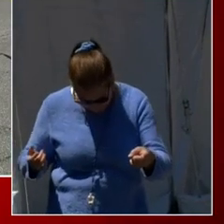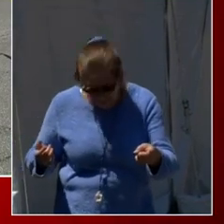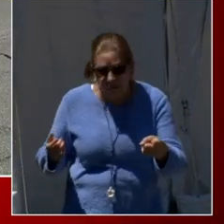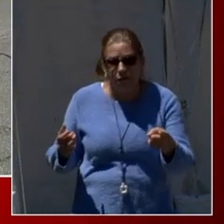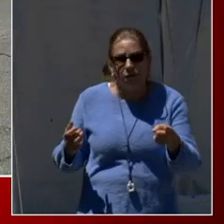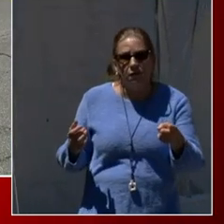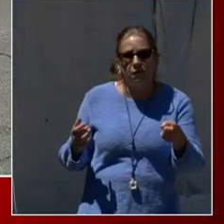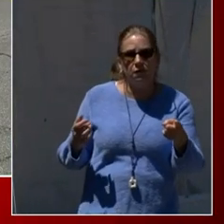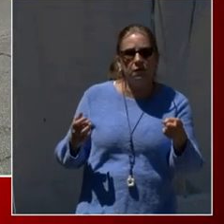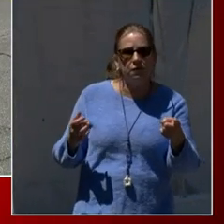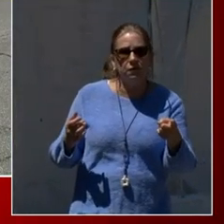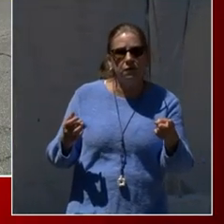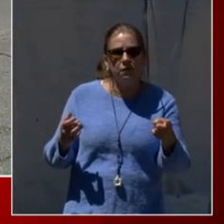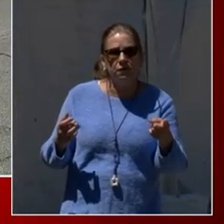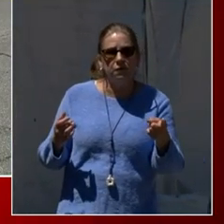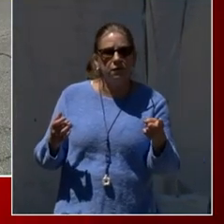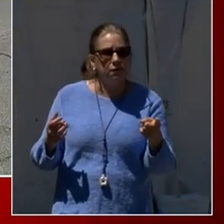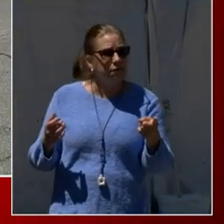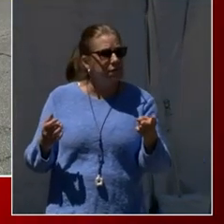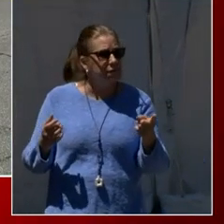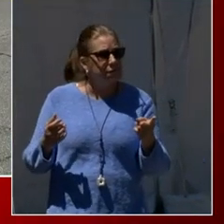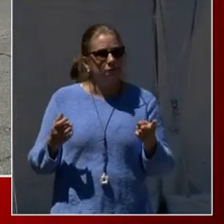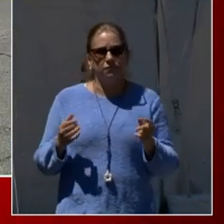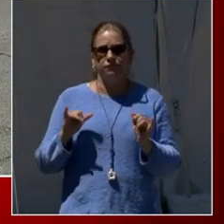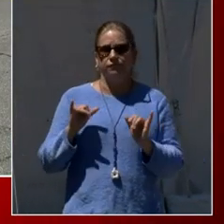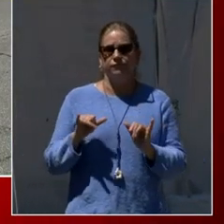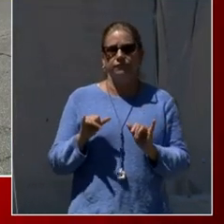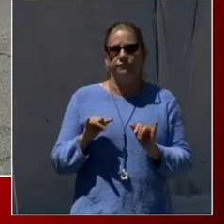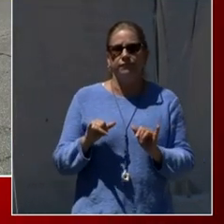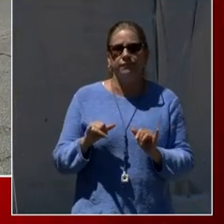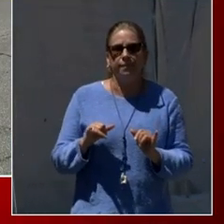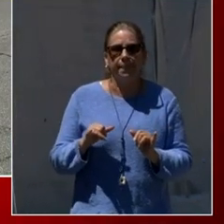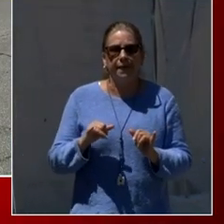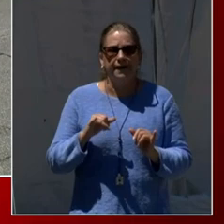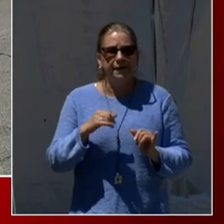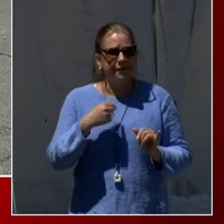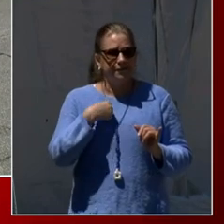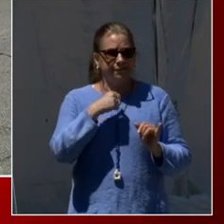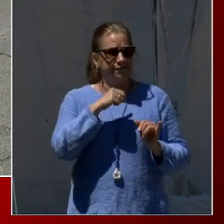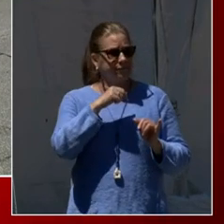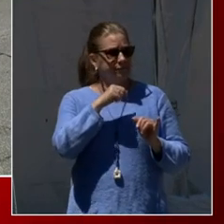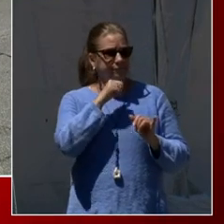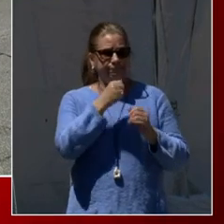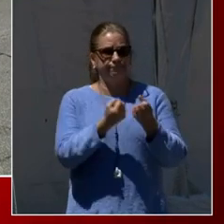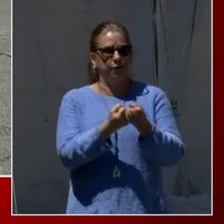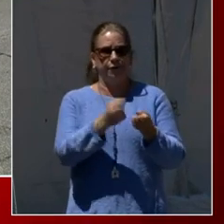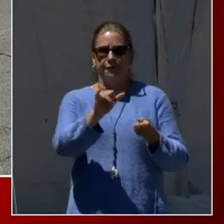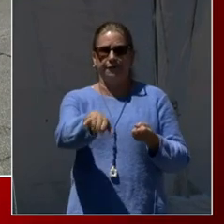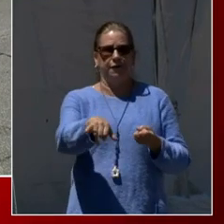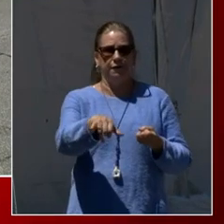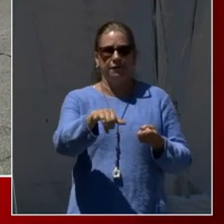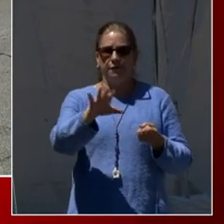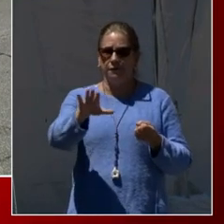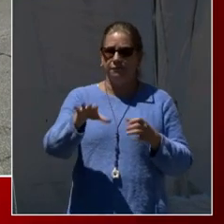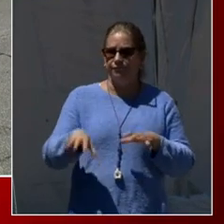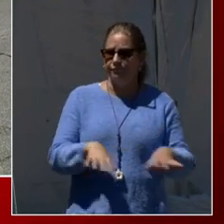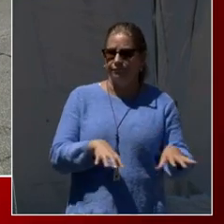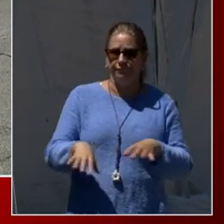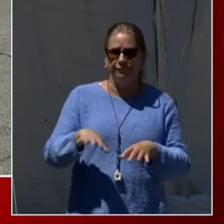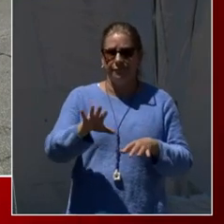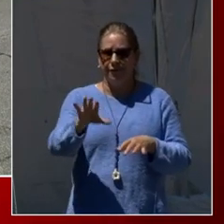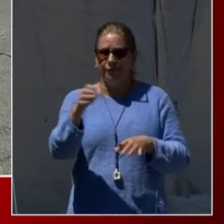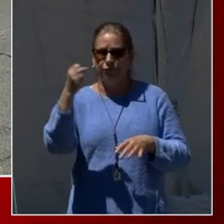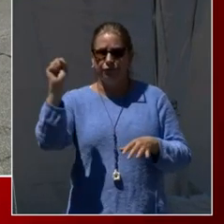of the protesters, and it puts our firefighters in harm's way. So that type of